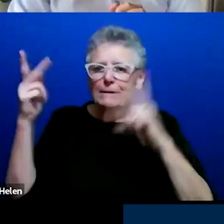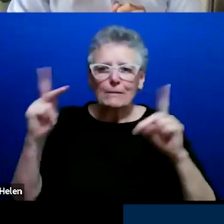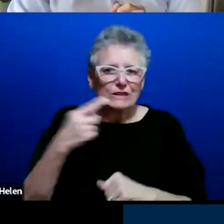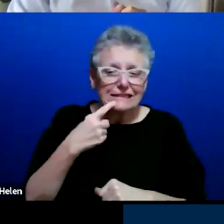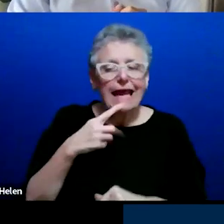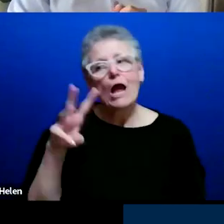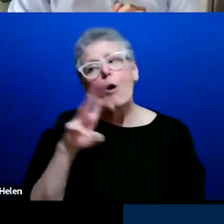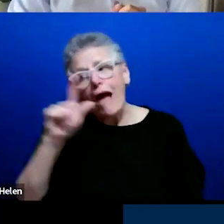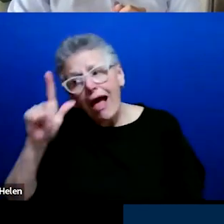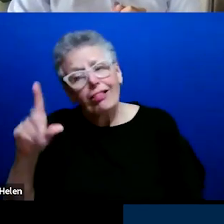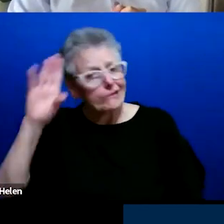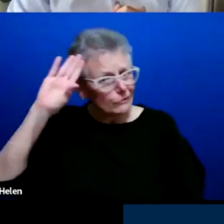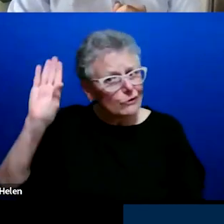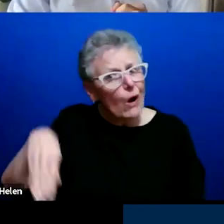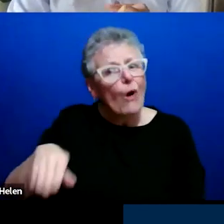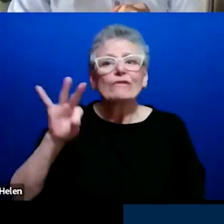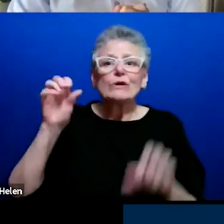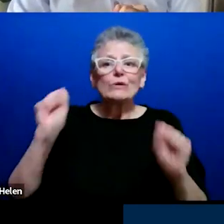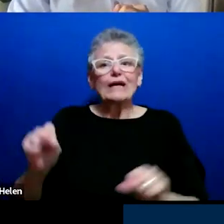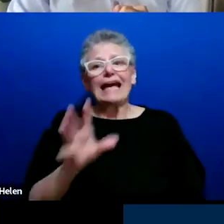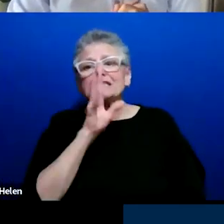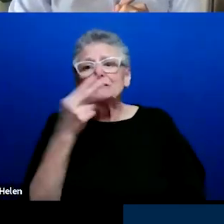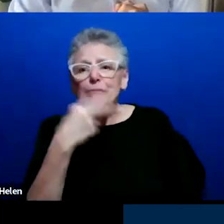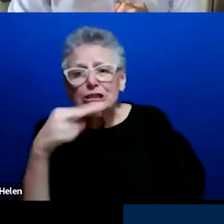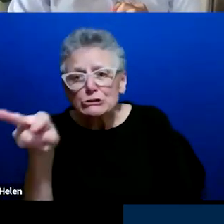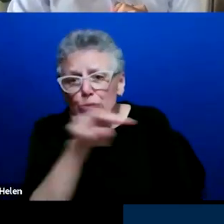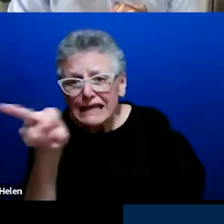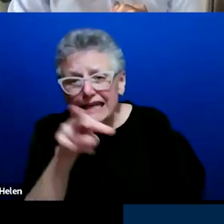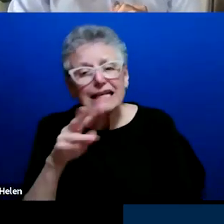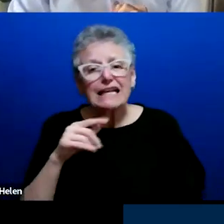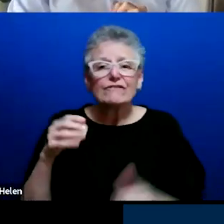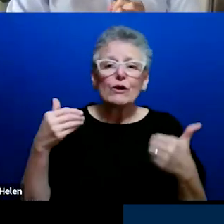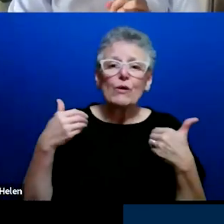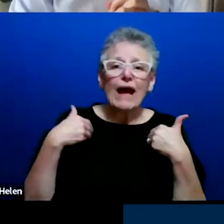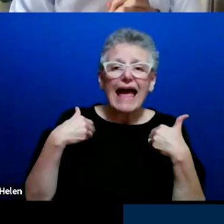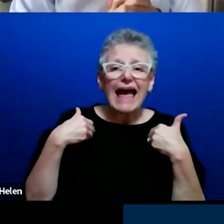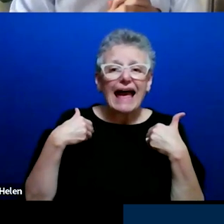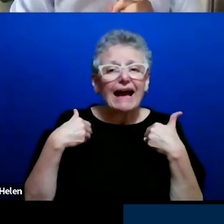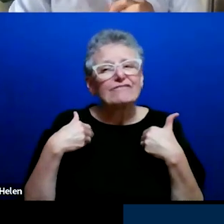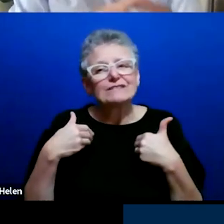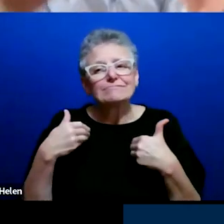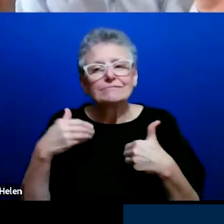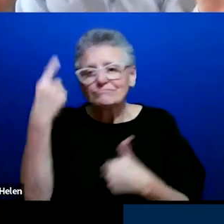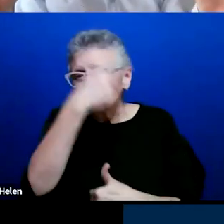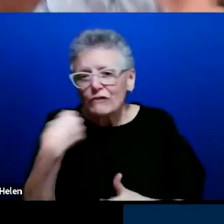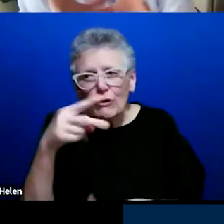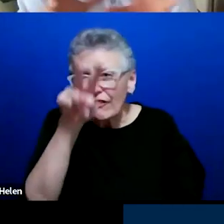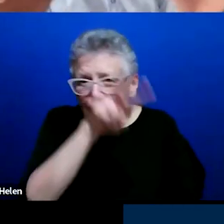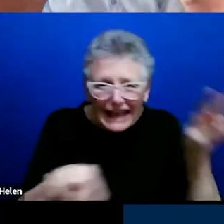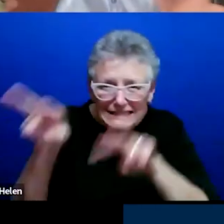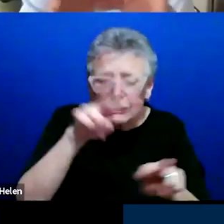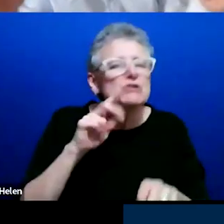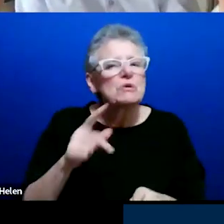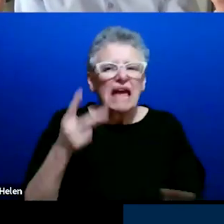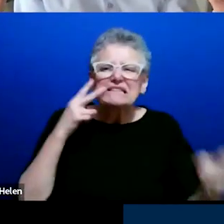say, well, if you can speech read, if you have a great view of the face, you can replace all of these other